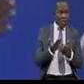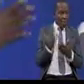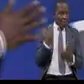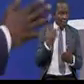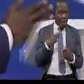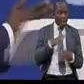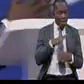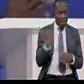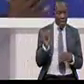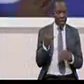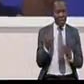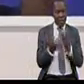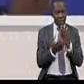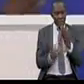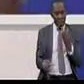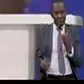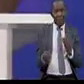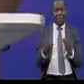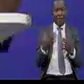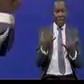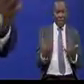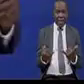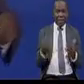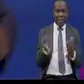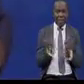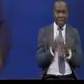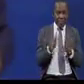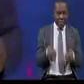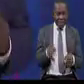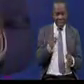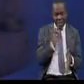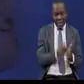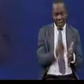But now, he counts that blood.